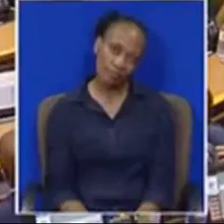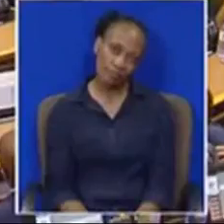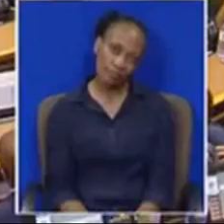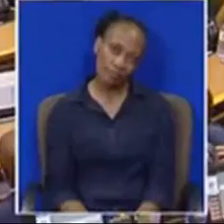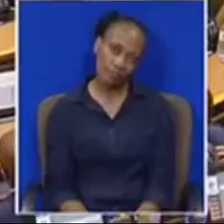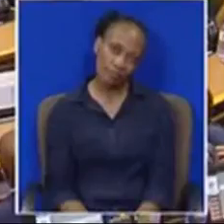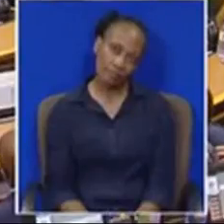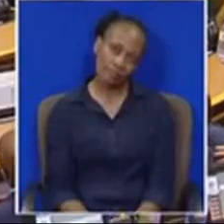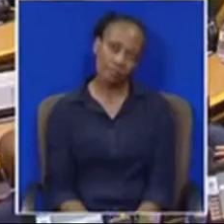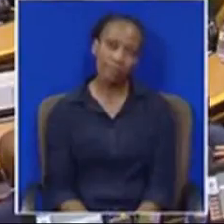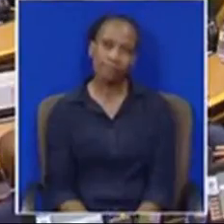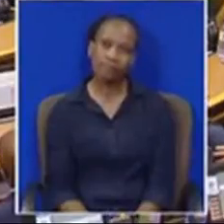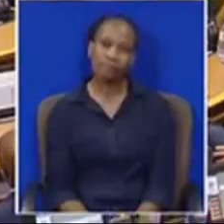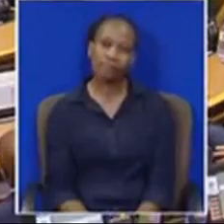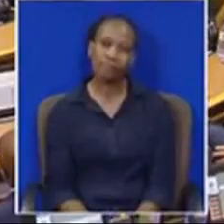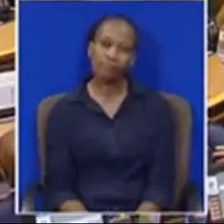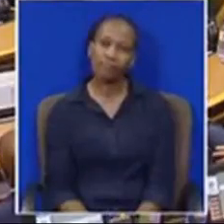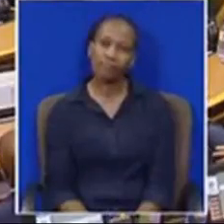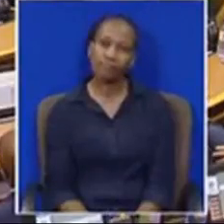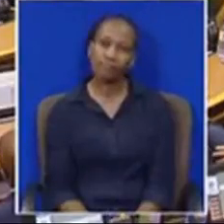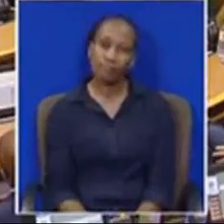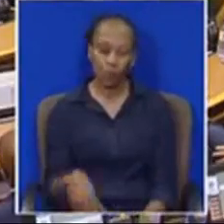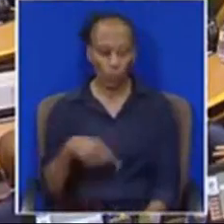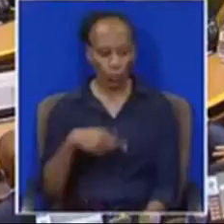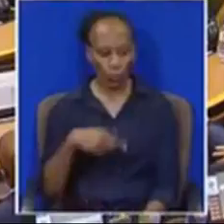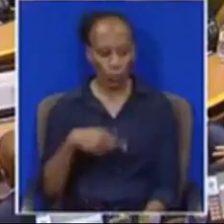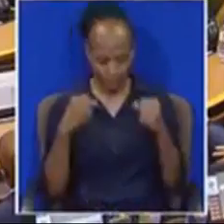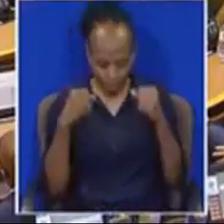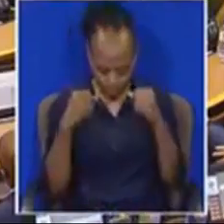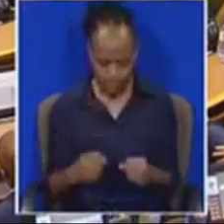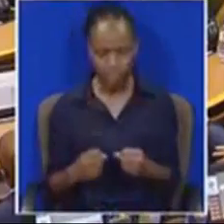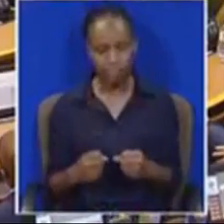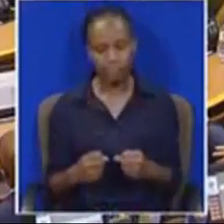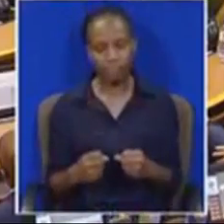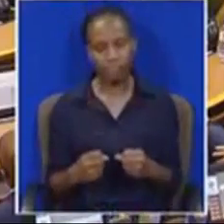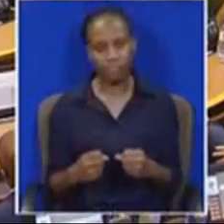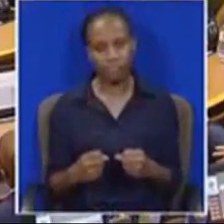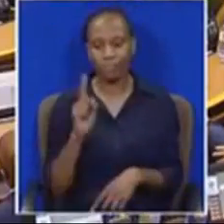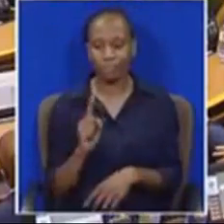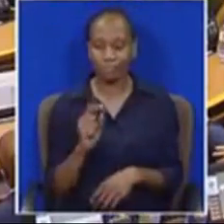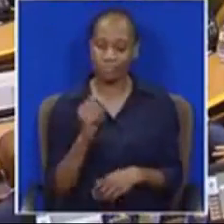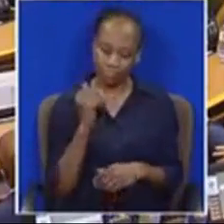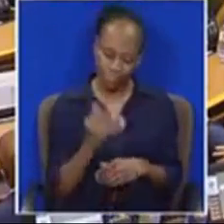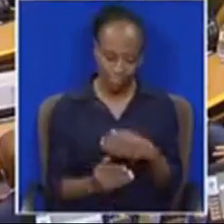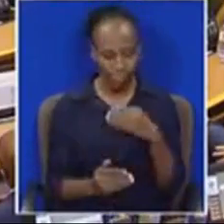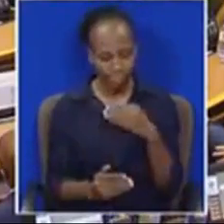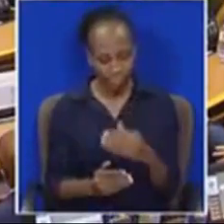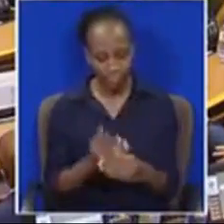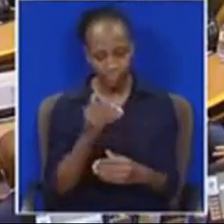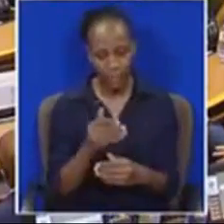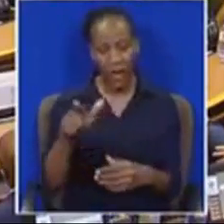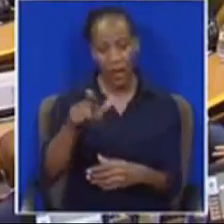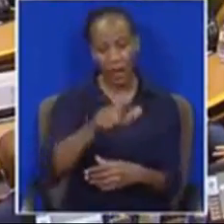We are determined that this process of restoring